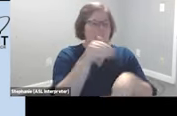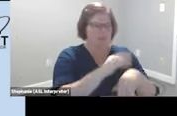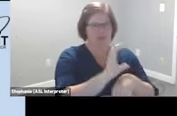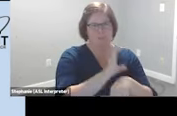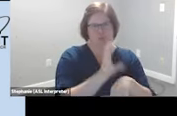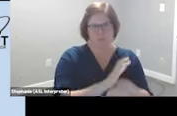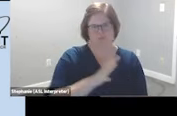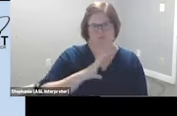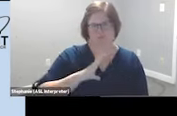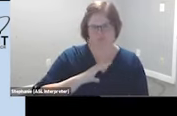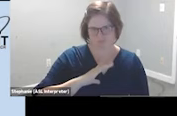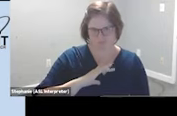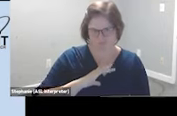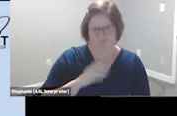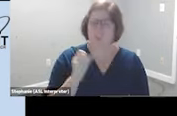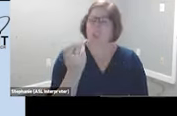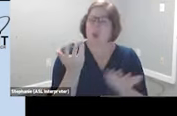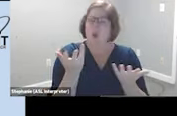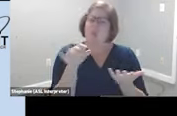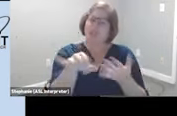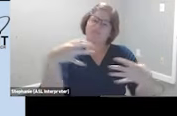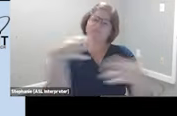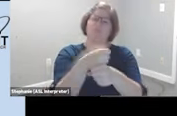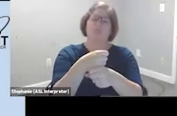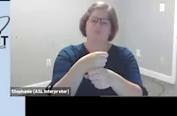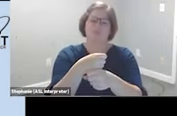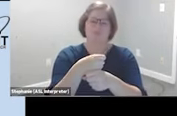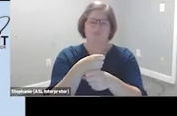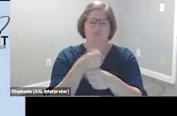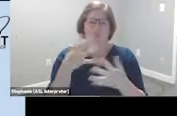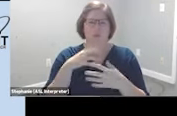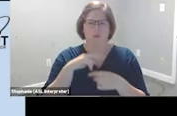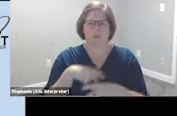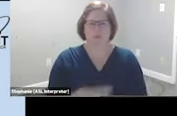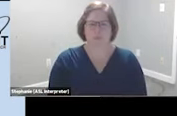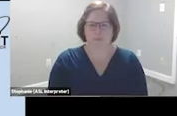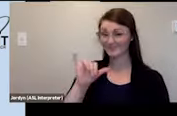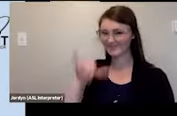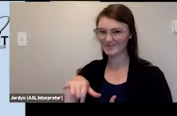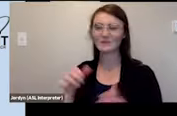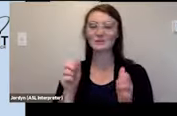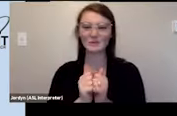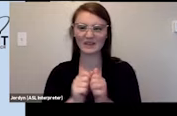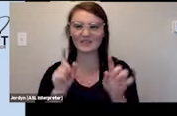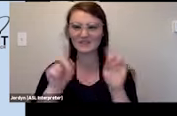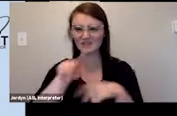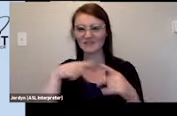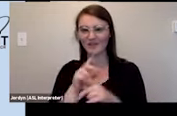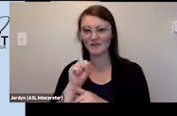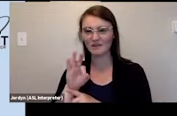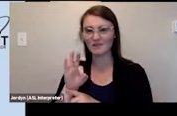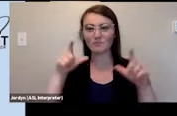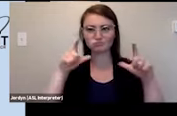So that was a glimpse of the kinds of things that can be done with the Graphiti. Here I have